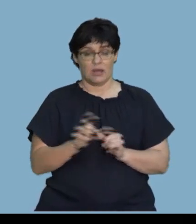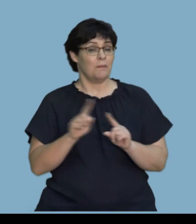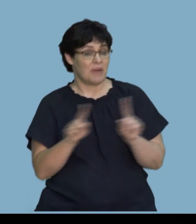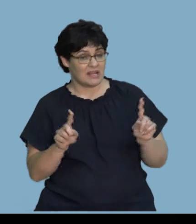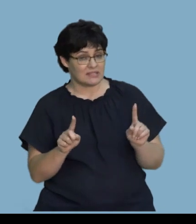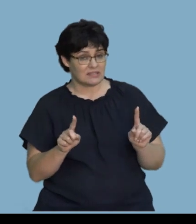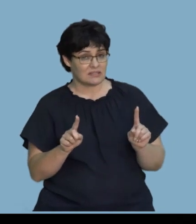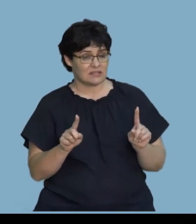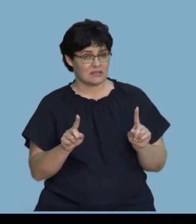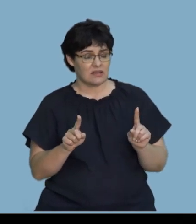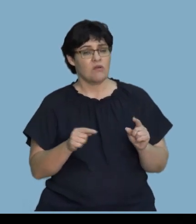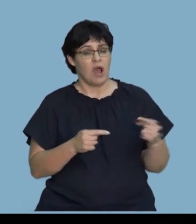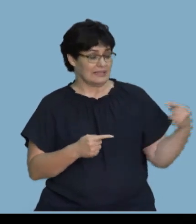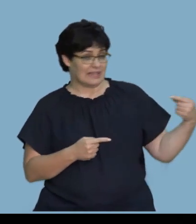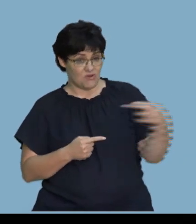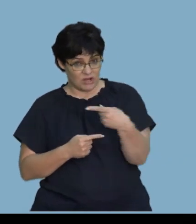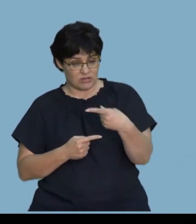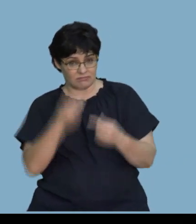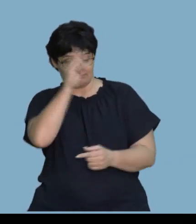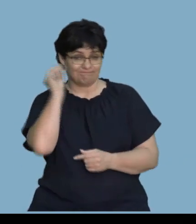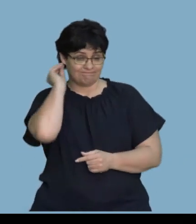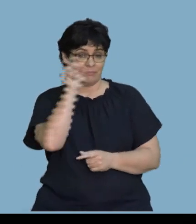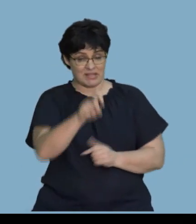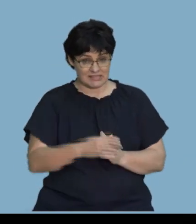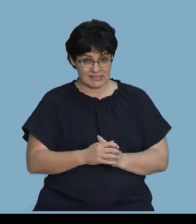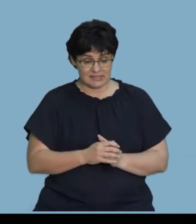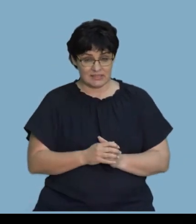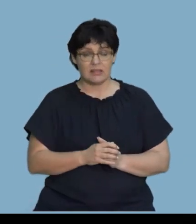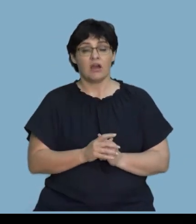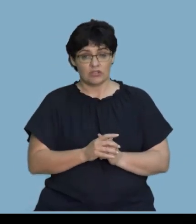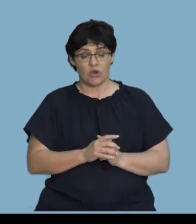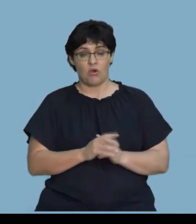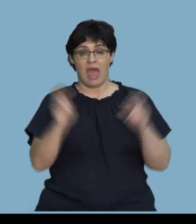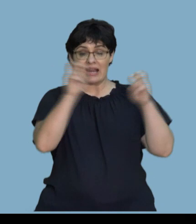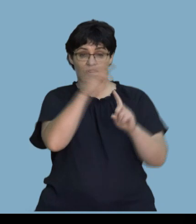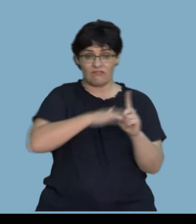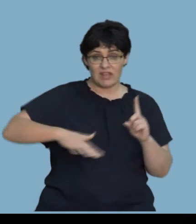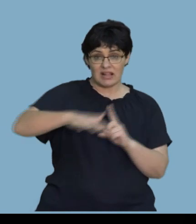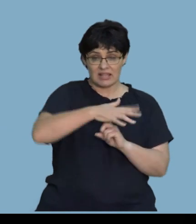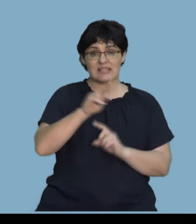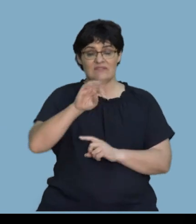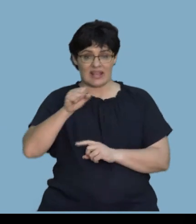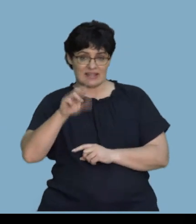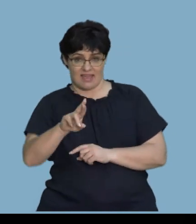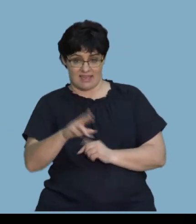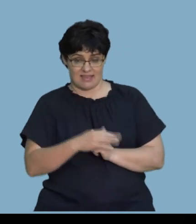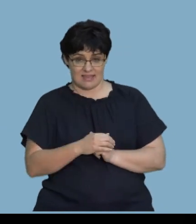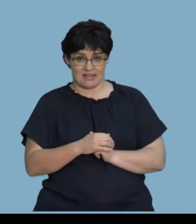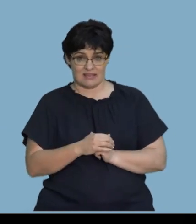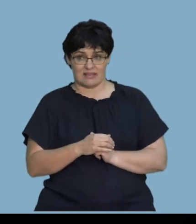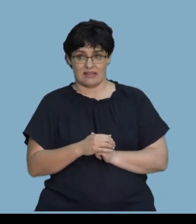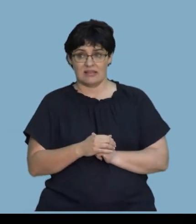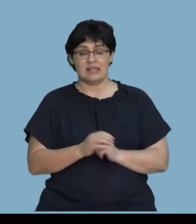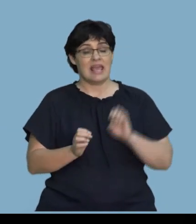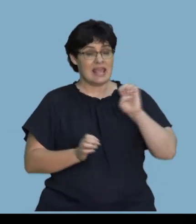we're going to take direction into account because electric field at a point is essentially a vector quantity. So E